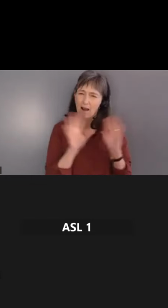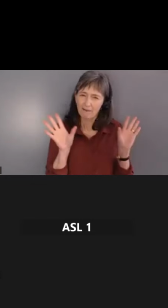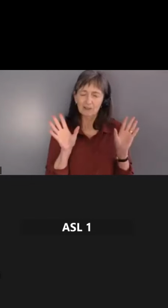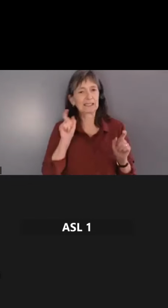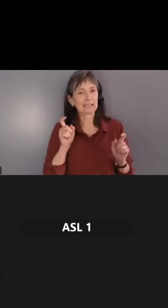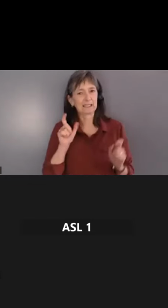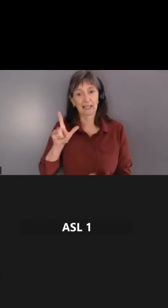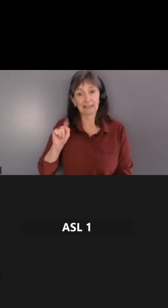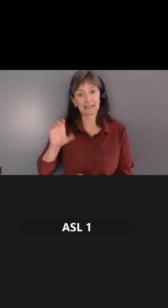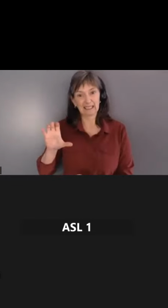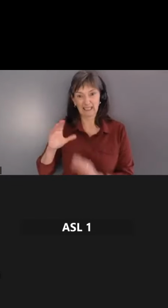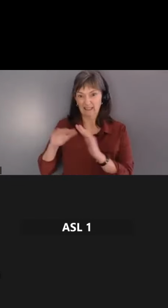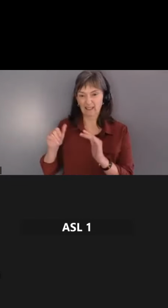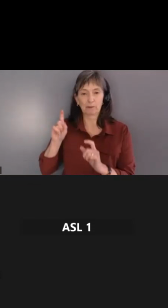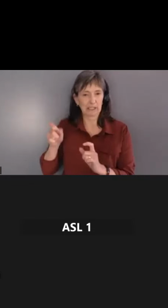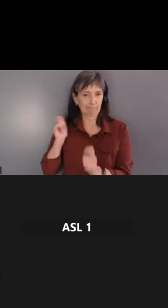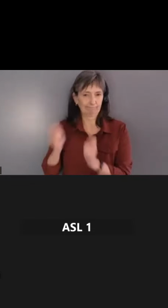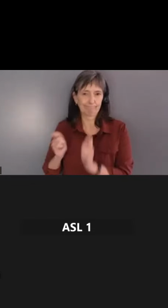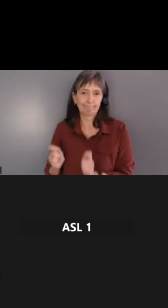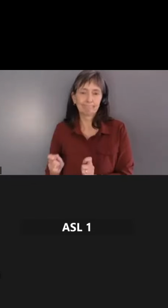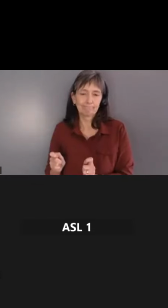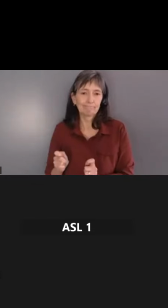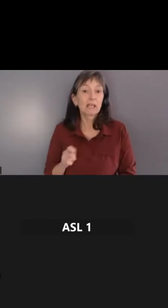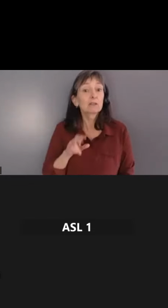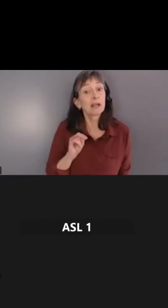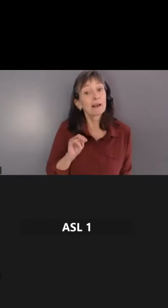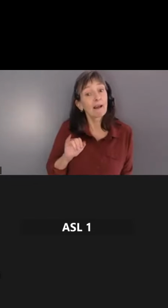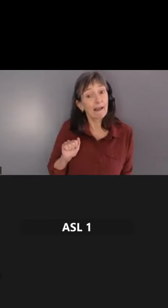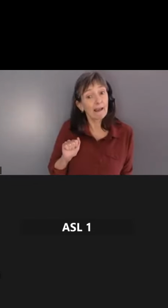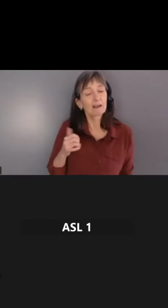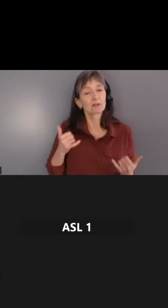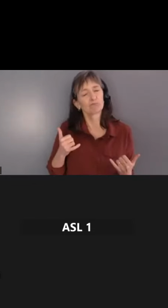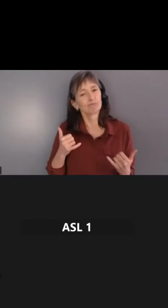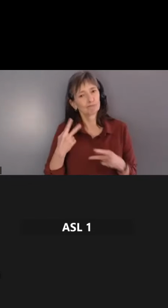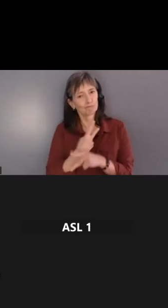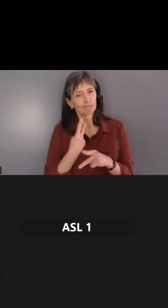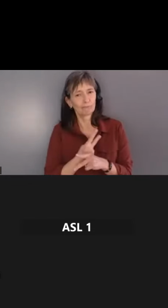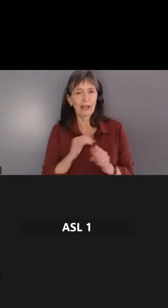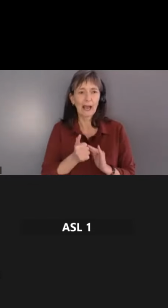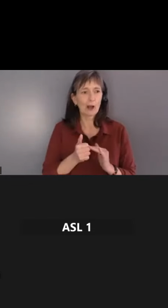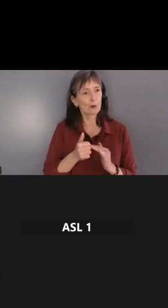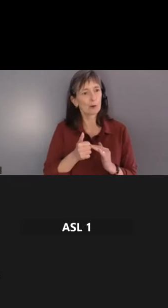long-term care, and that is where the NIA's approach to aging in the right place comes in.